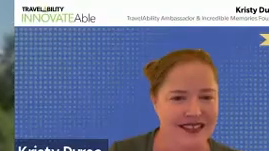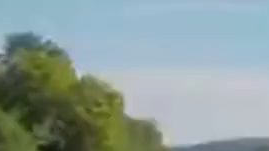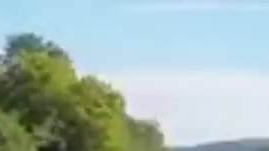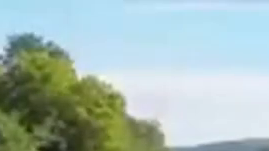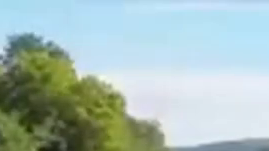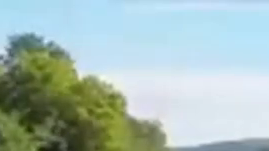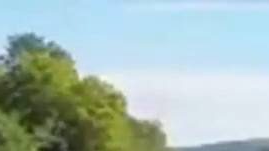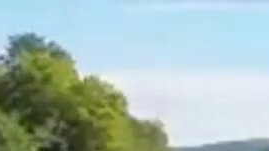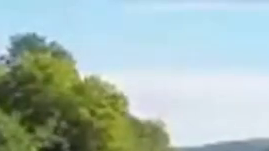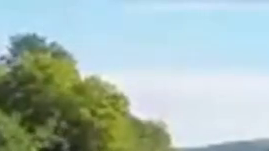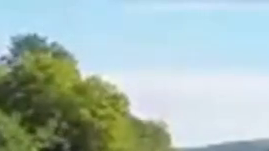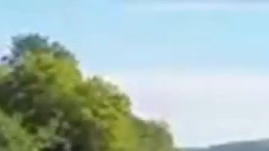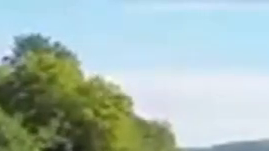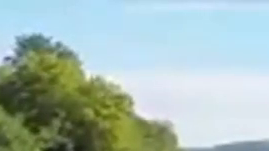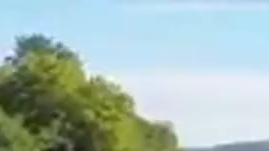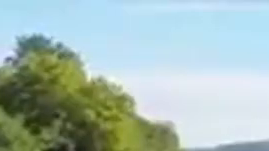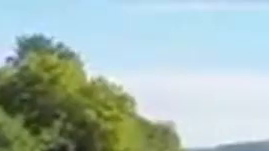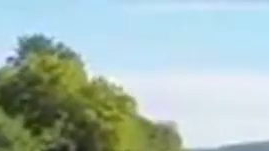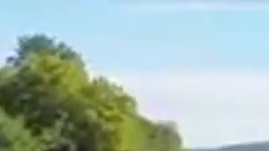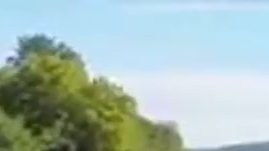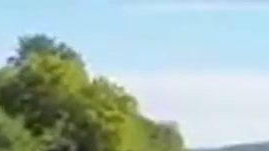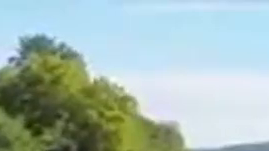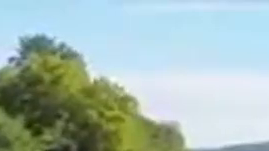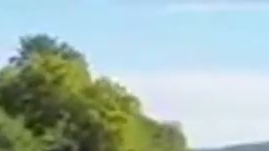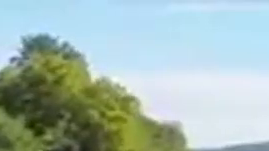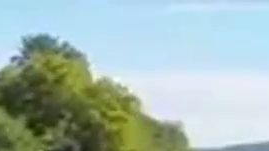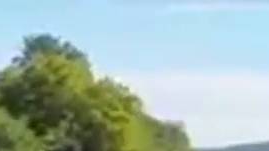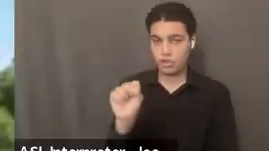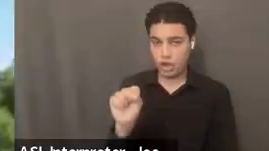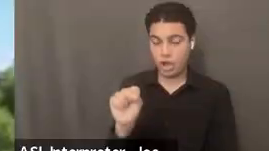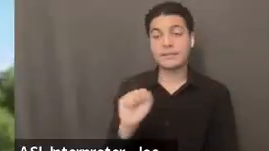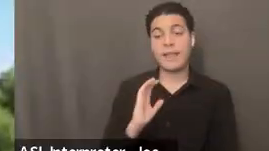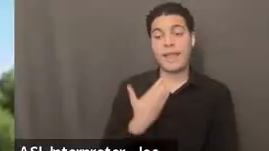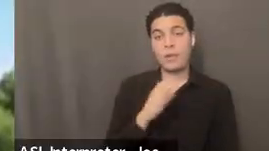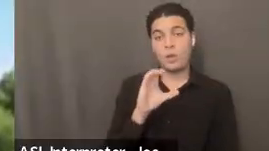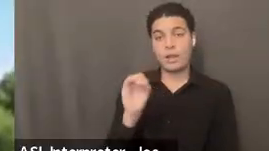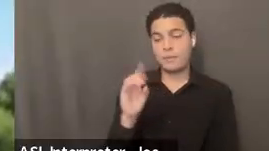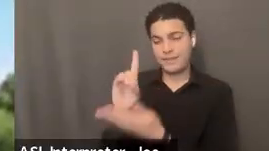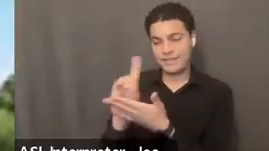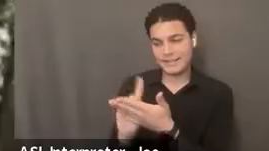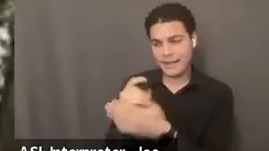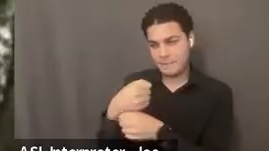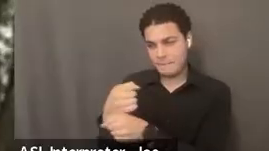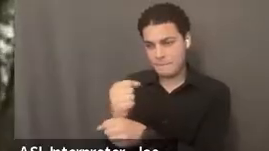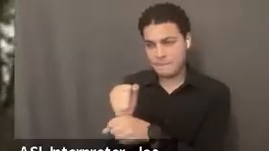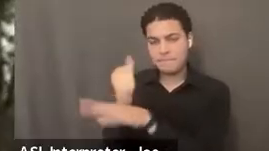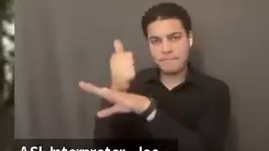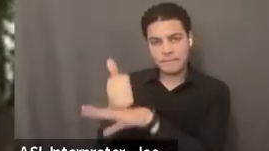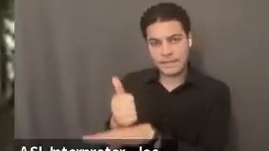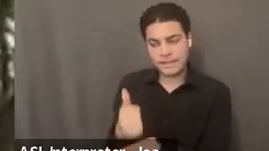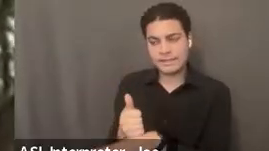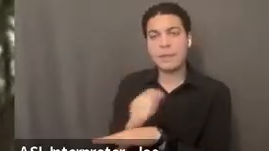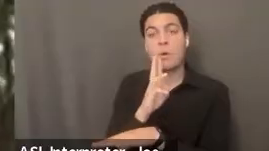We are BoardSafe Docks, a company that designs, manufactures, and installs adaptive and universally accessible waterfront